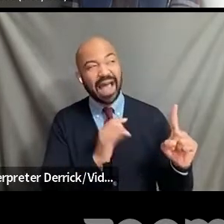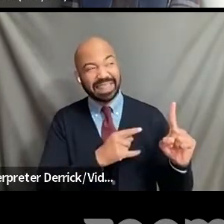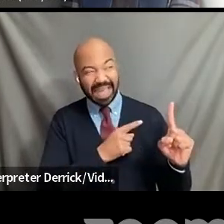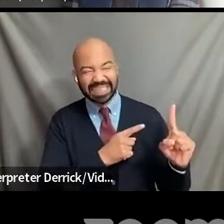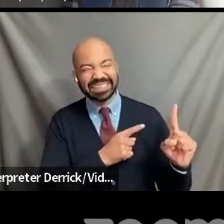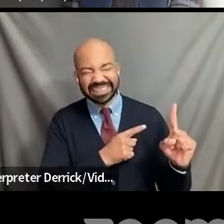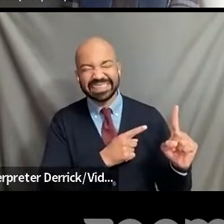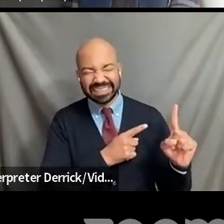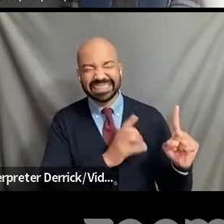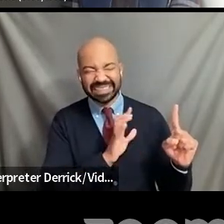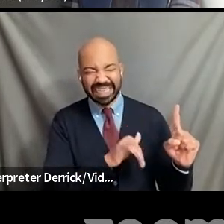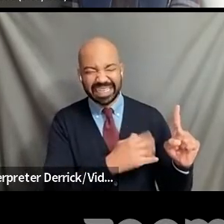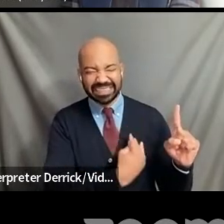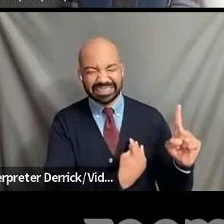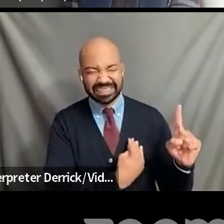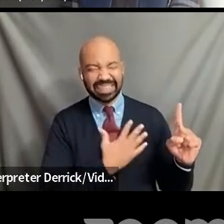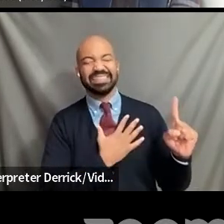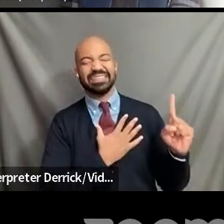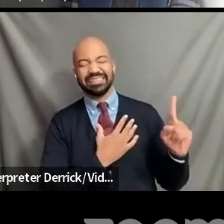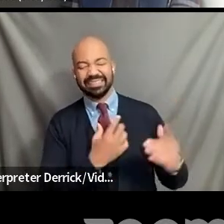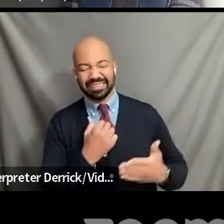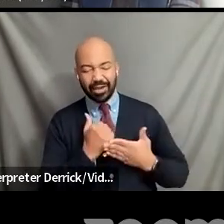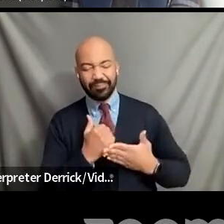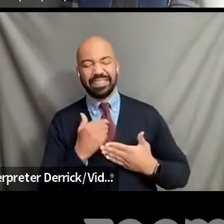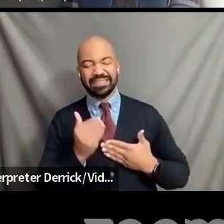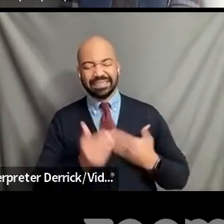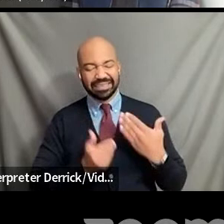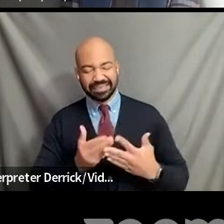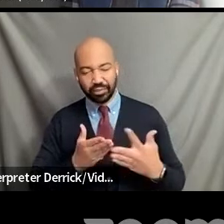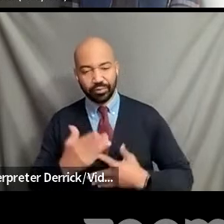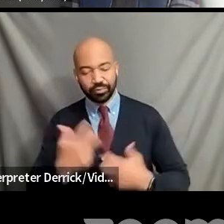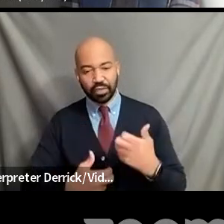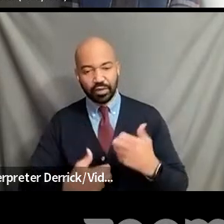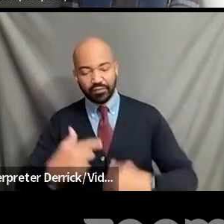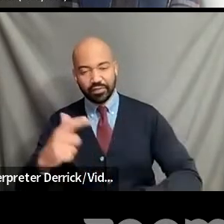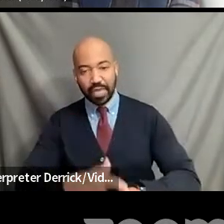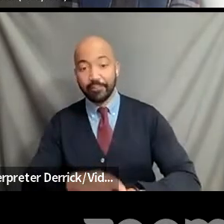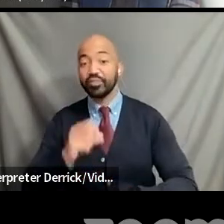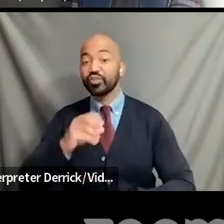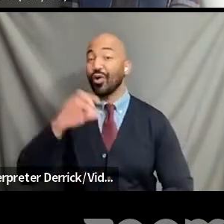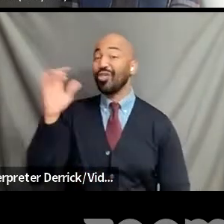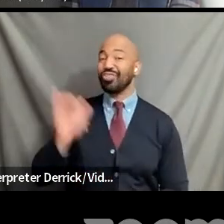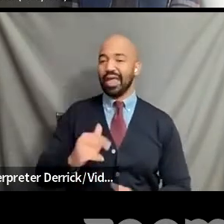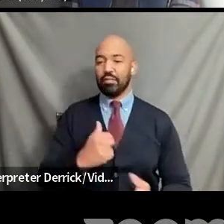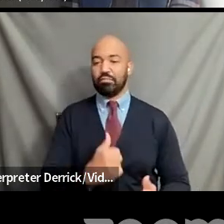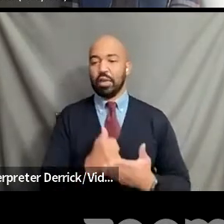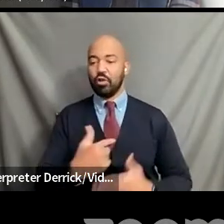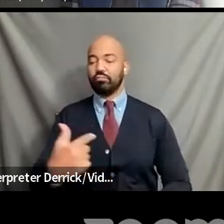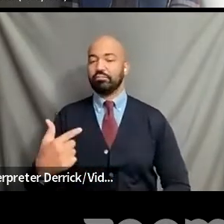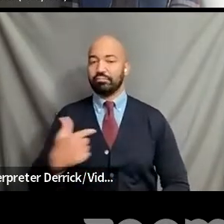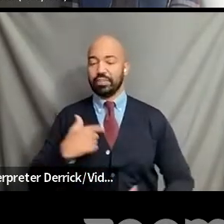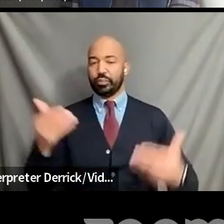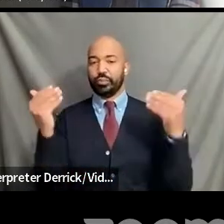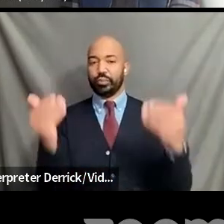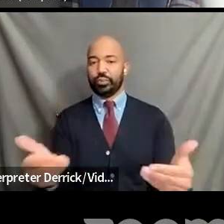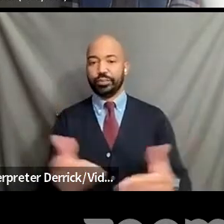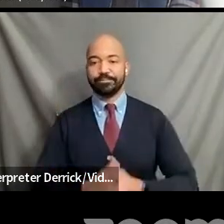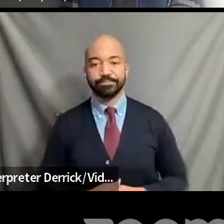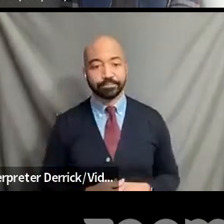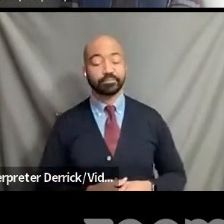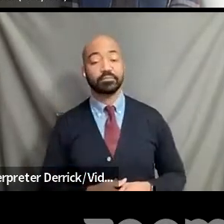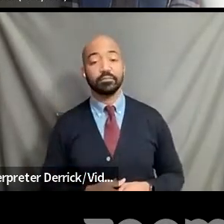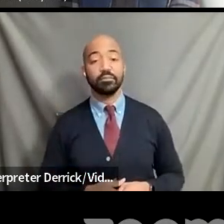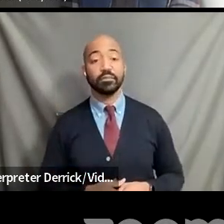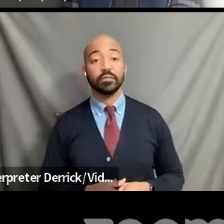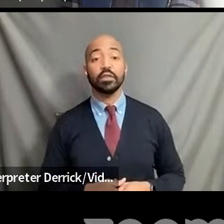for my field is what's anchoring me and what's pushing me forward. So I think do what you love and